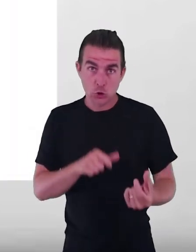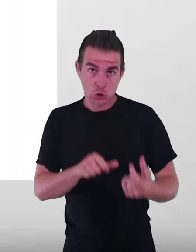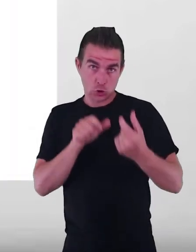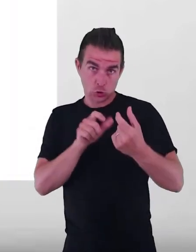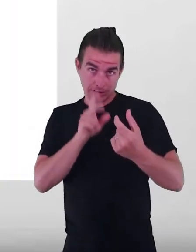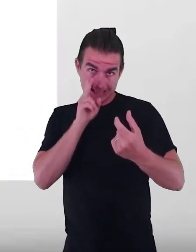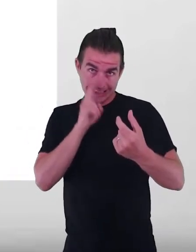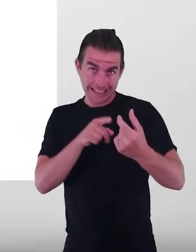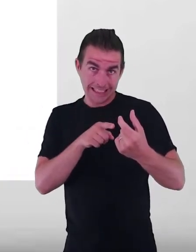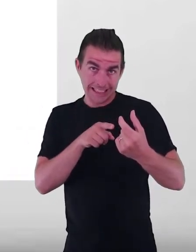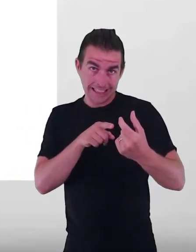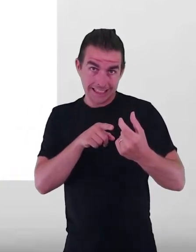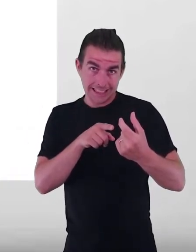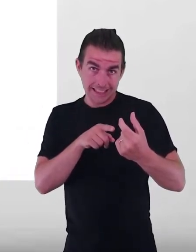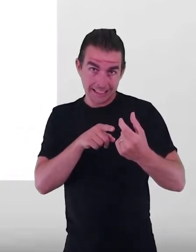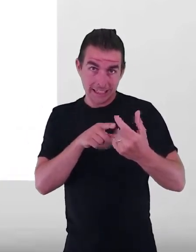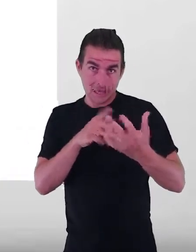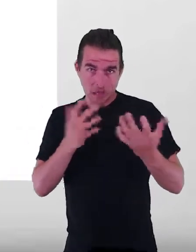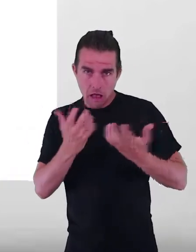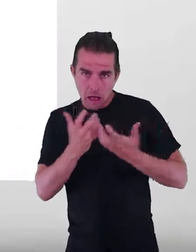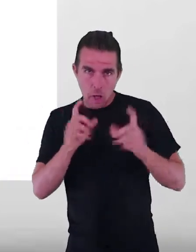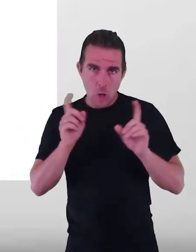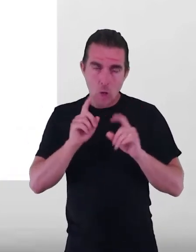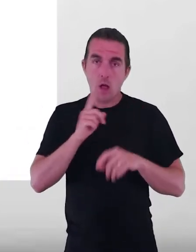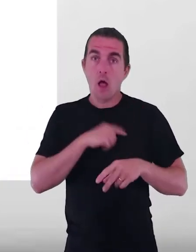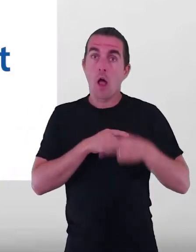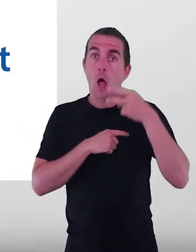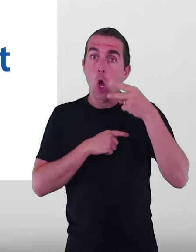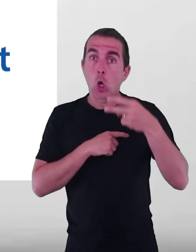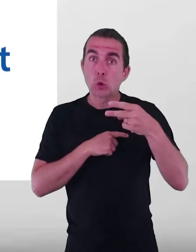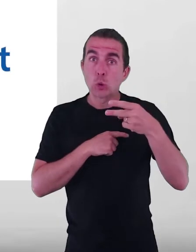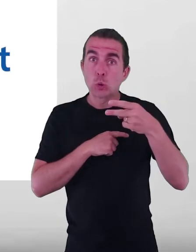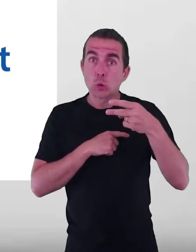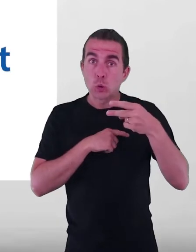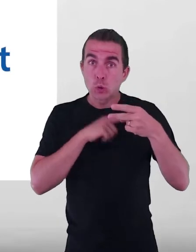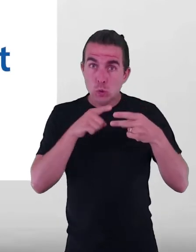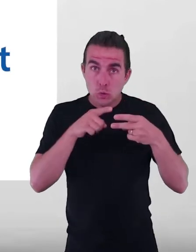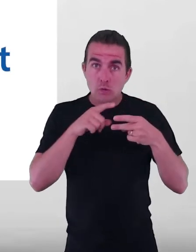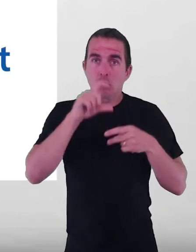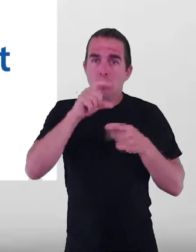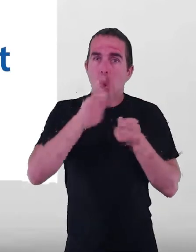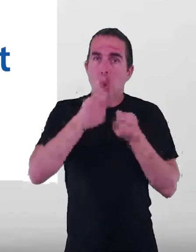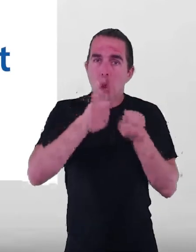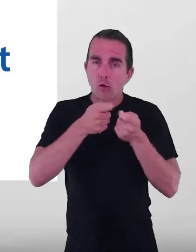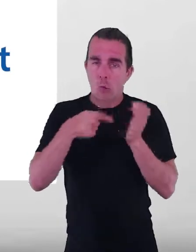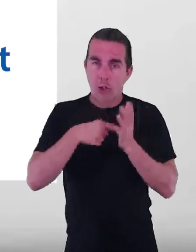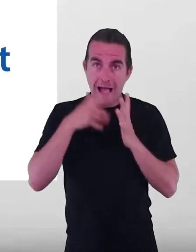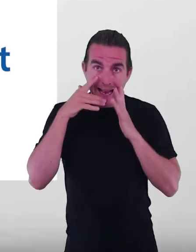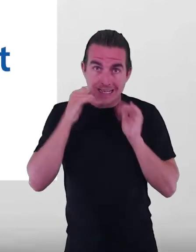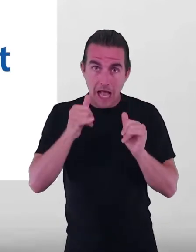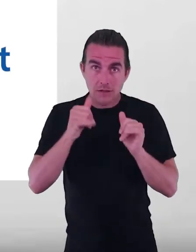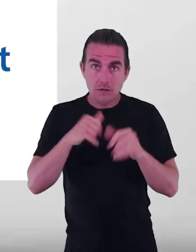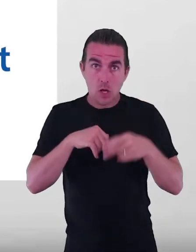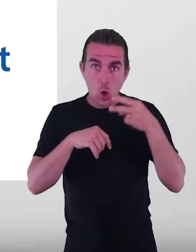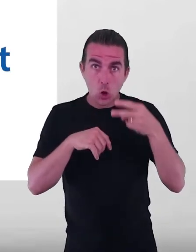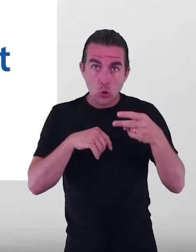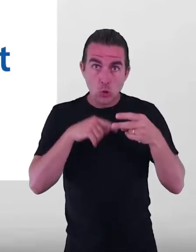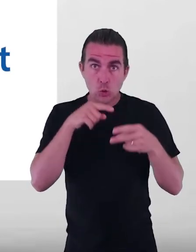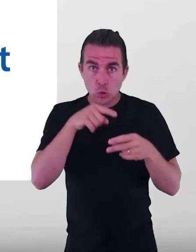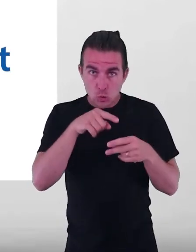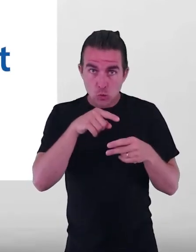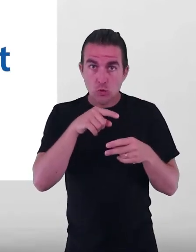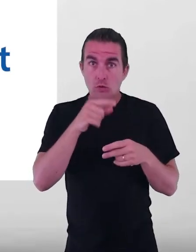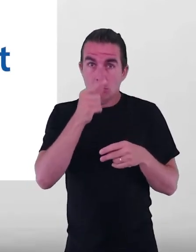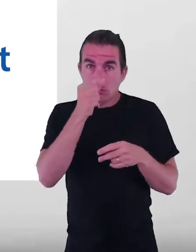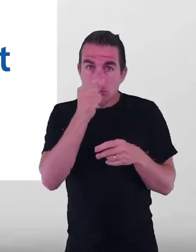Find the result window and look carefully for the lines in the window. The presence of two lines, a control line C and a test line